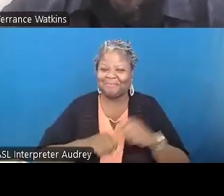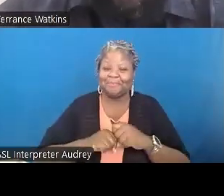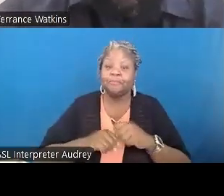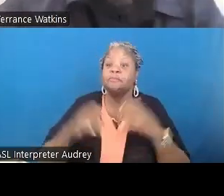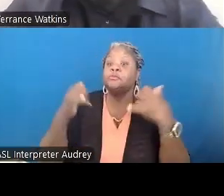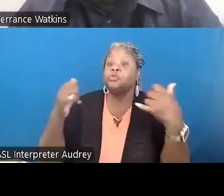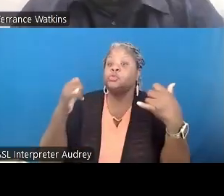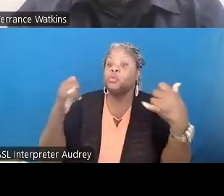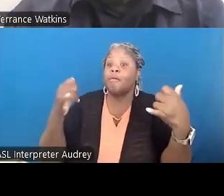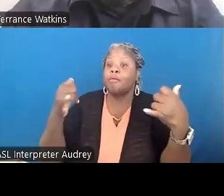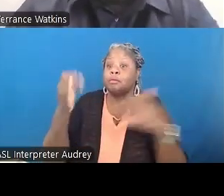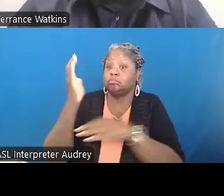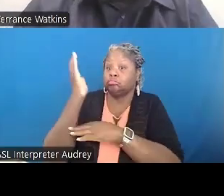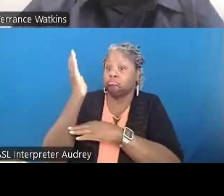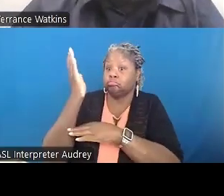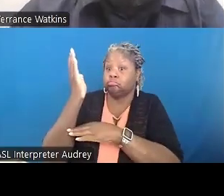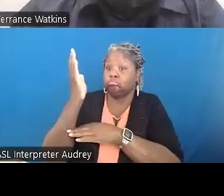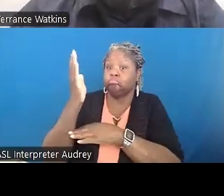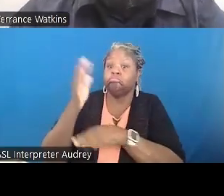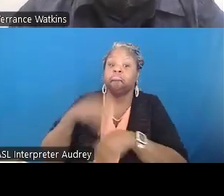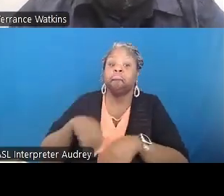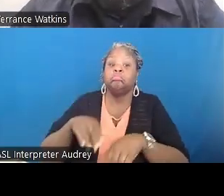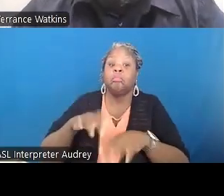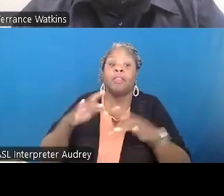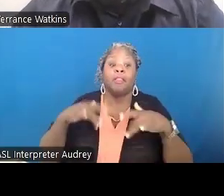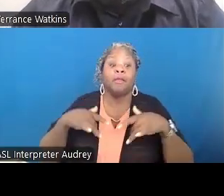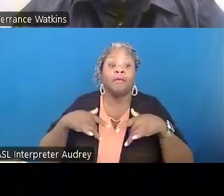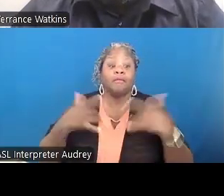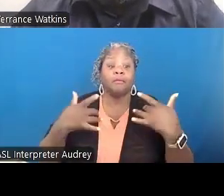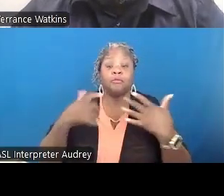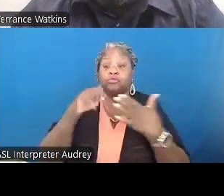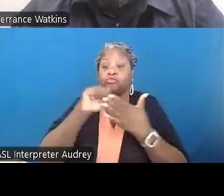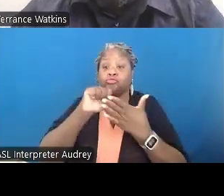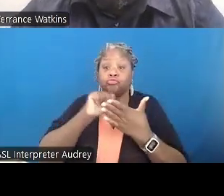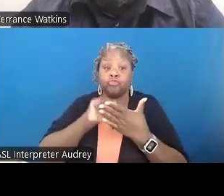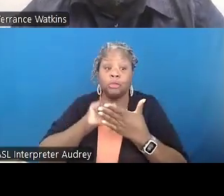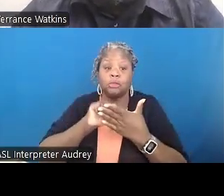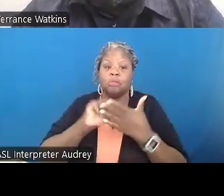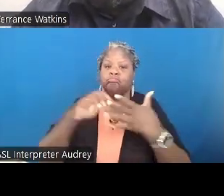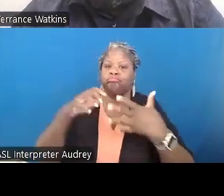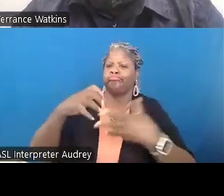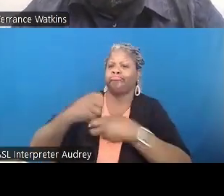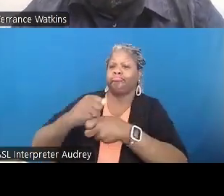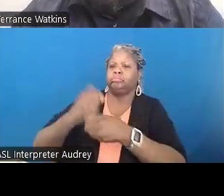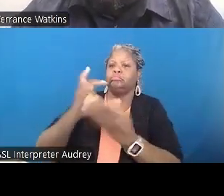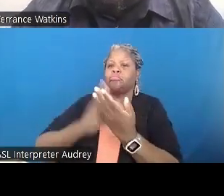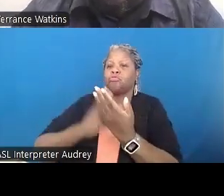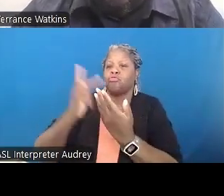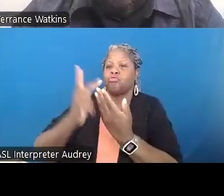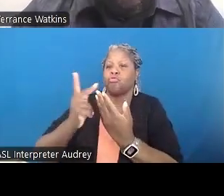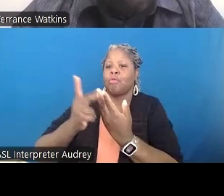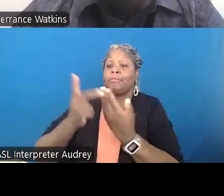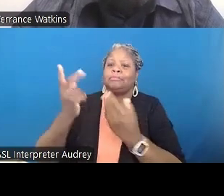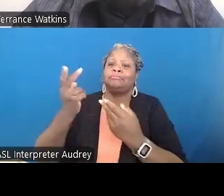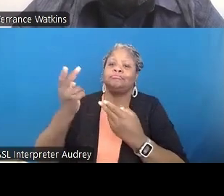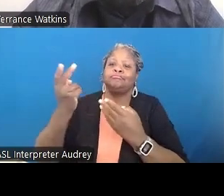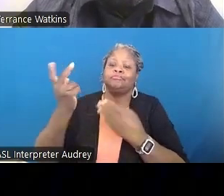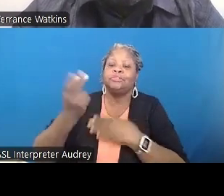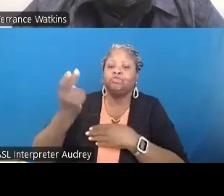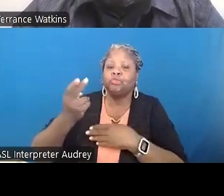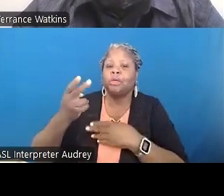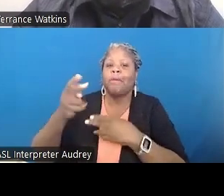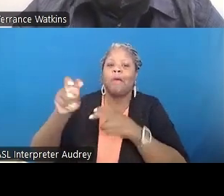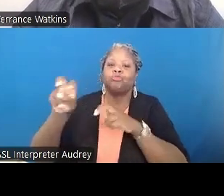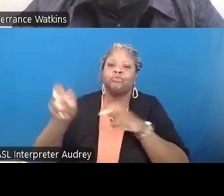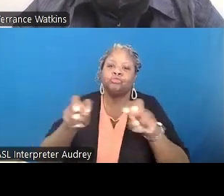today's webinar, the agenda is we'll review a brief program history of transitional housing. I'll give you a little